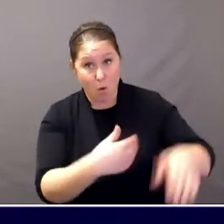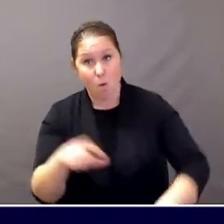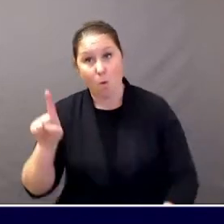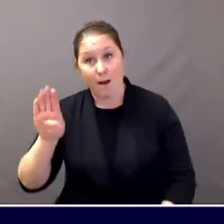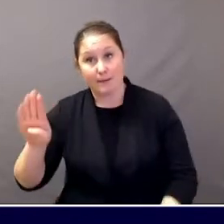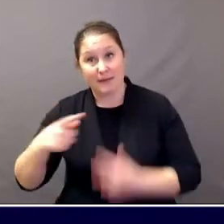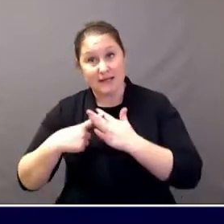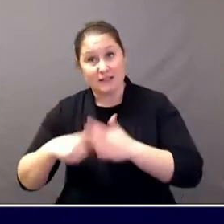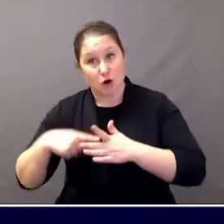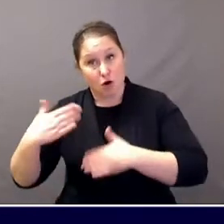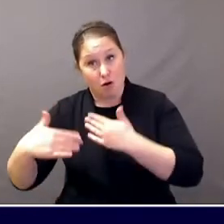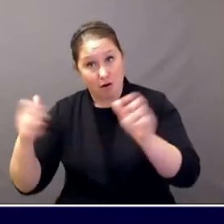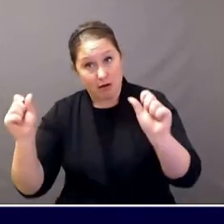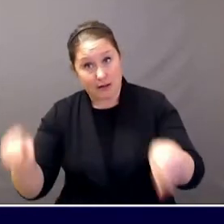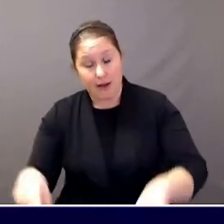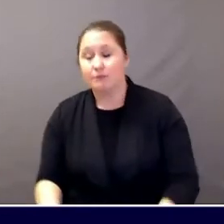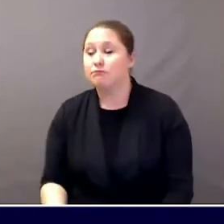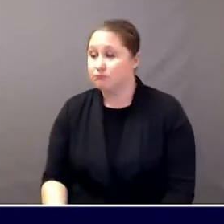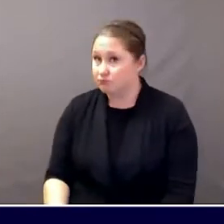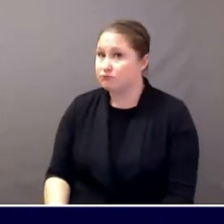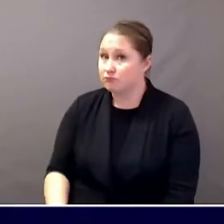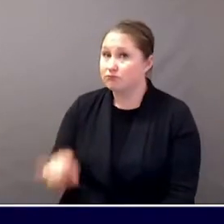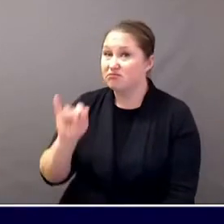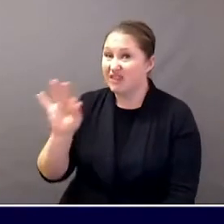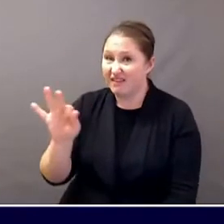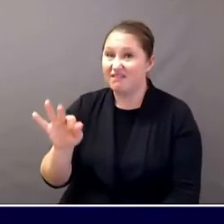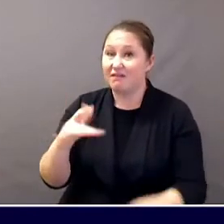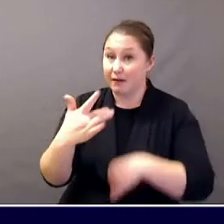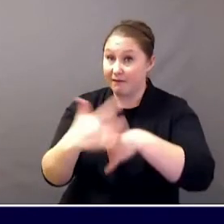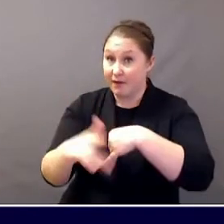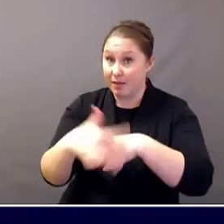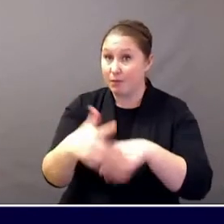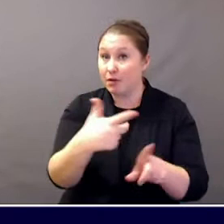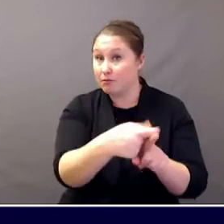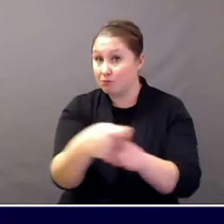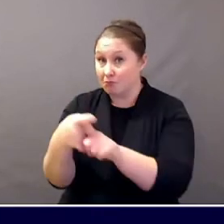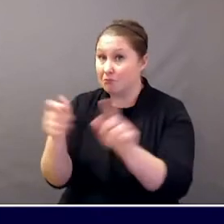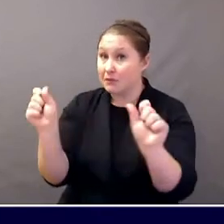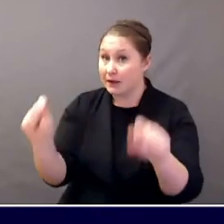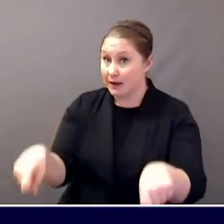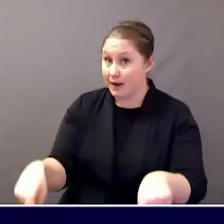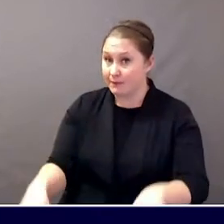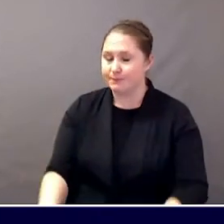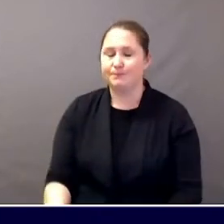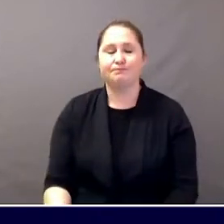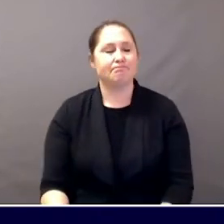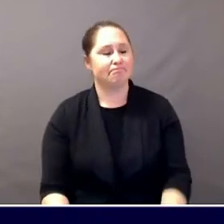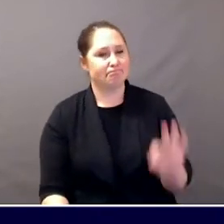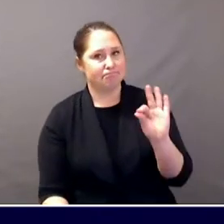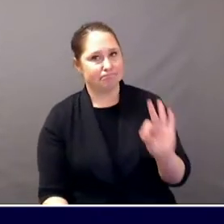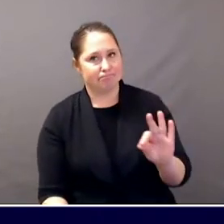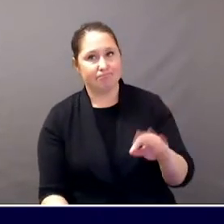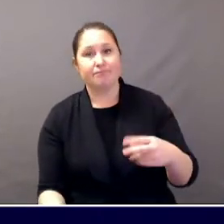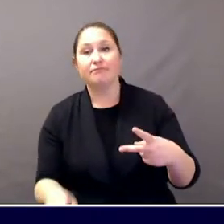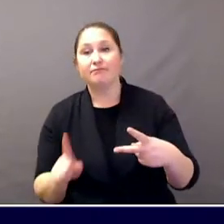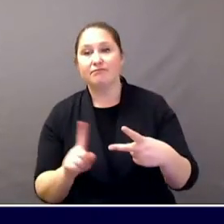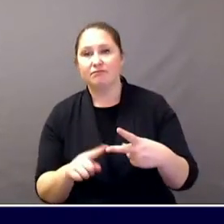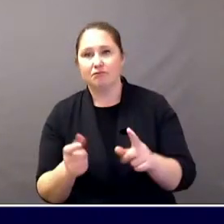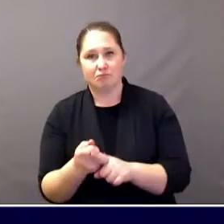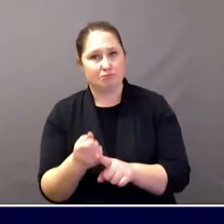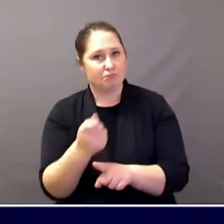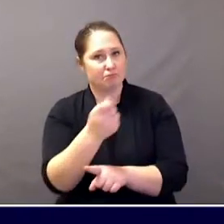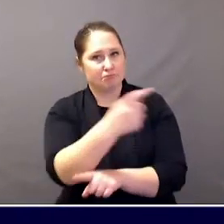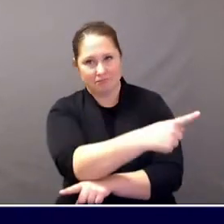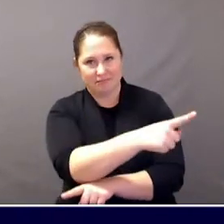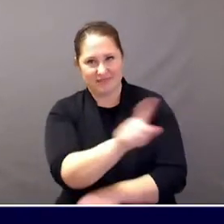vaccine doses are available, absolutely. Great, thank you. Now for something completely different. We heard from someone who tested positive for COVID